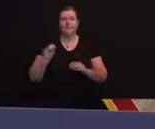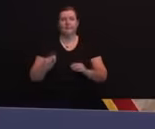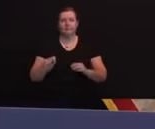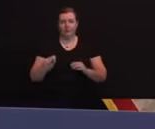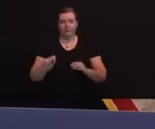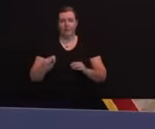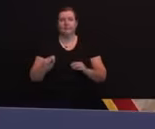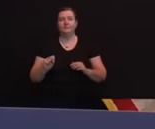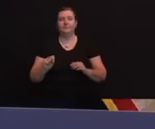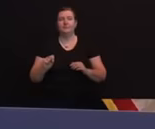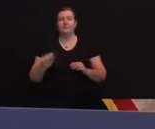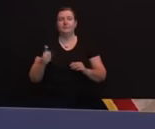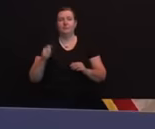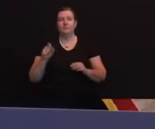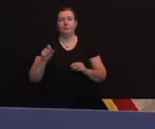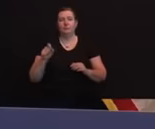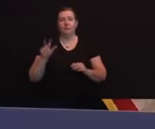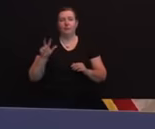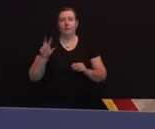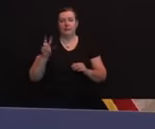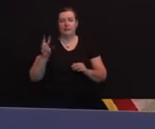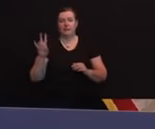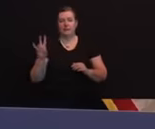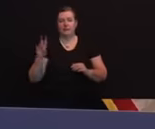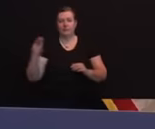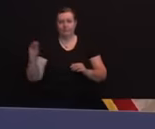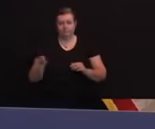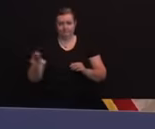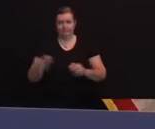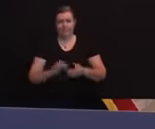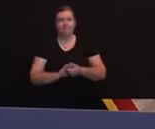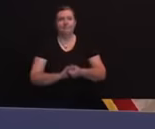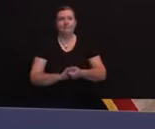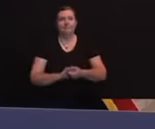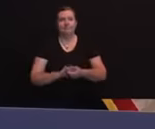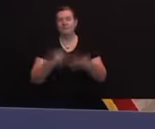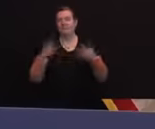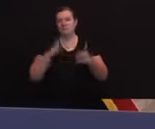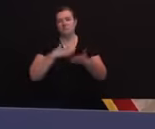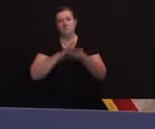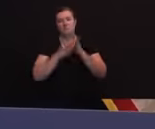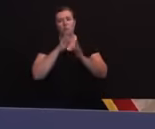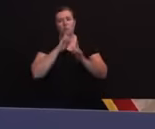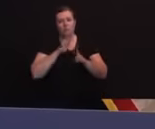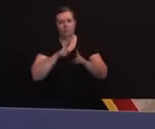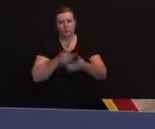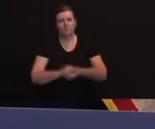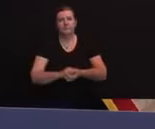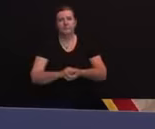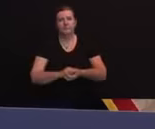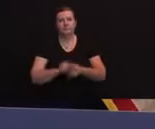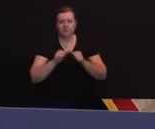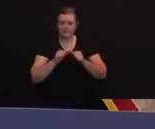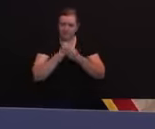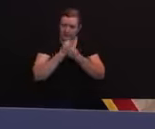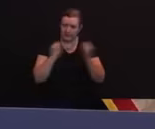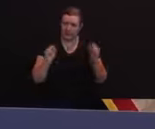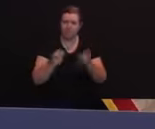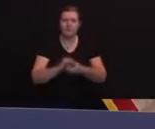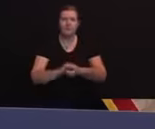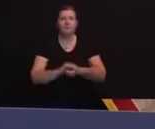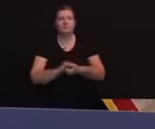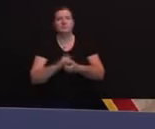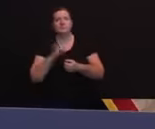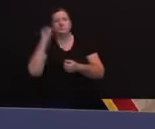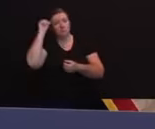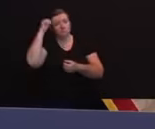state, 10.67. That concludes my daily report. Stay safe, and remember, for each other and